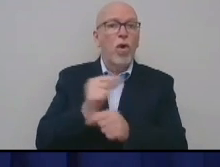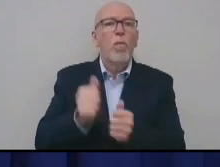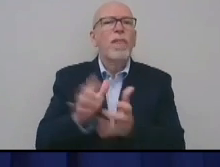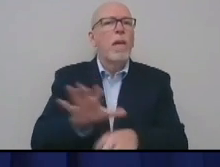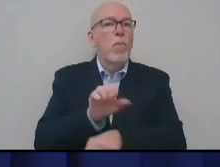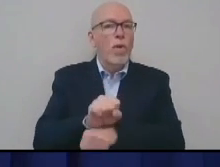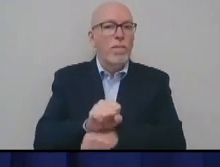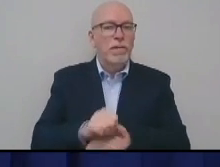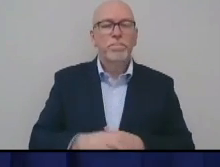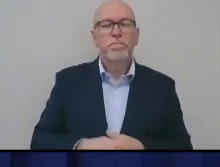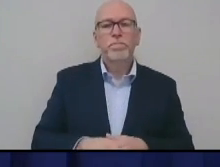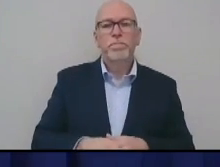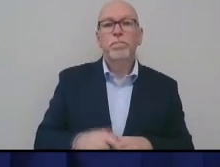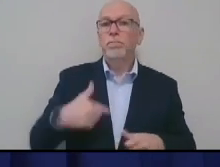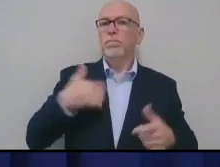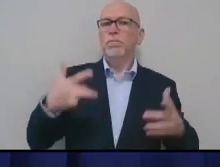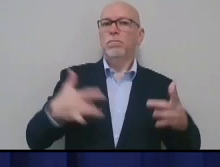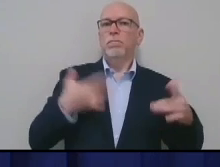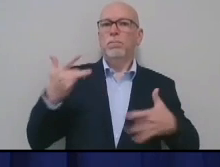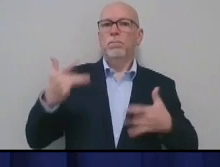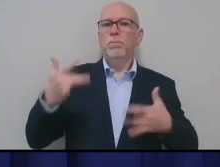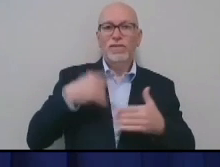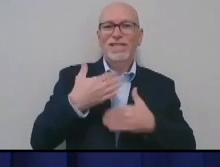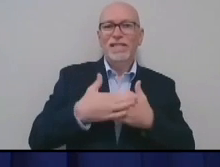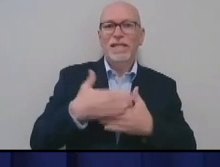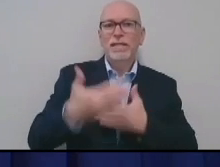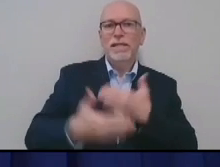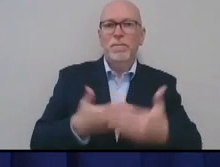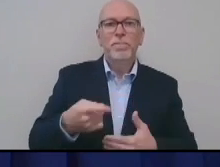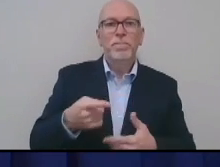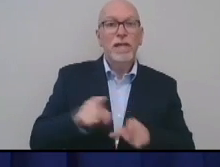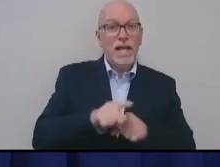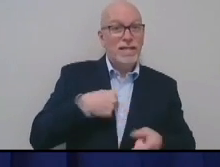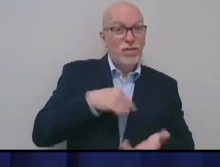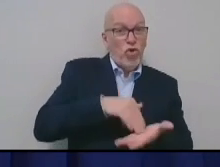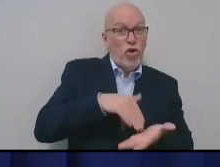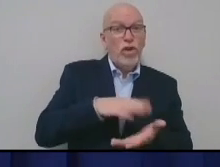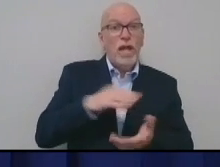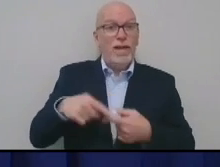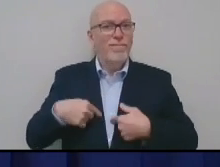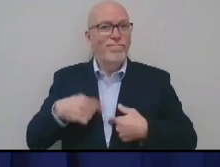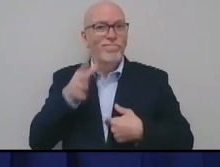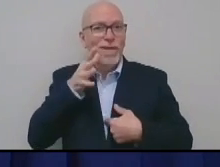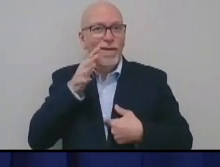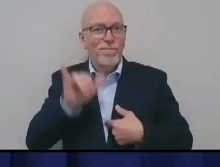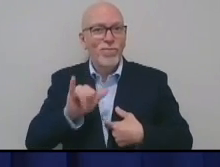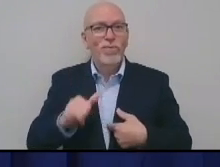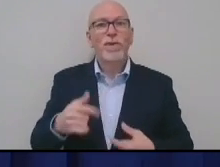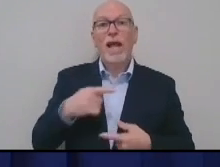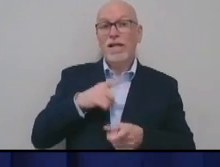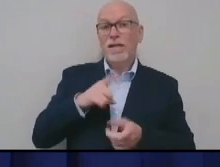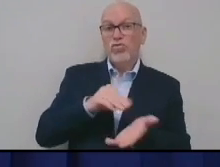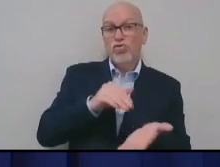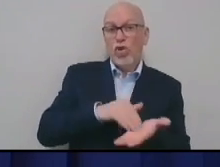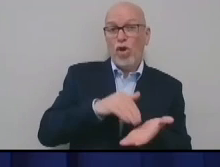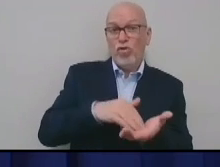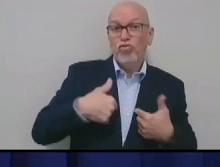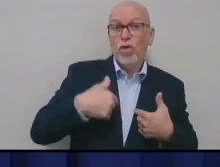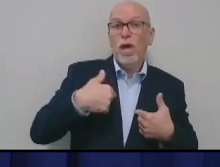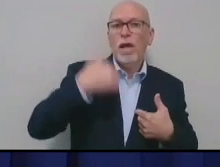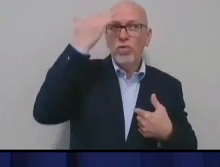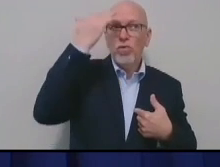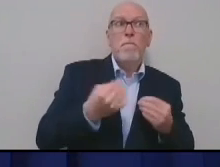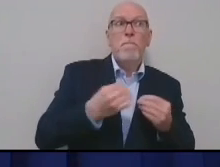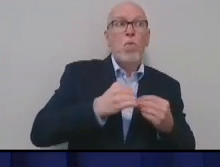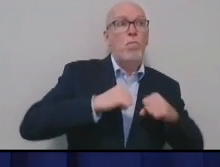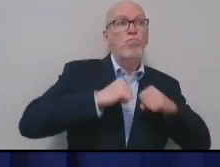am excited for this next step, both as a physician and as a parent. As a doctor, I know that the more people we protect from COVID,